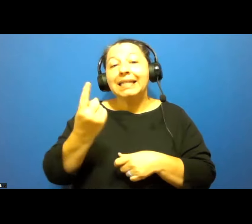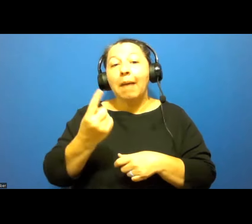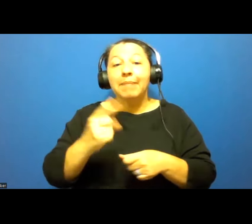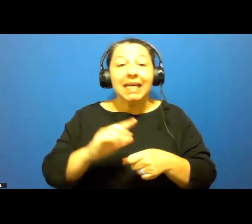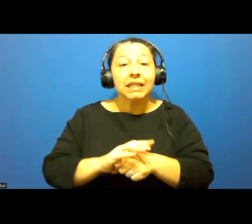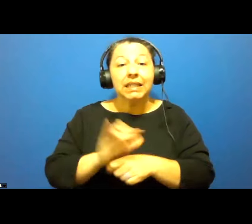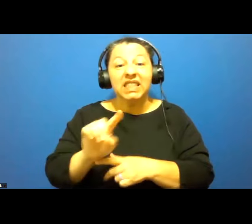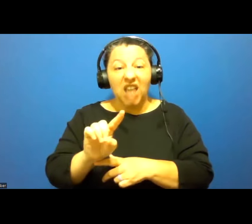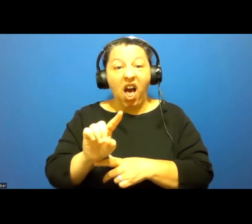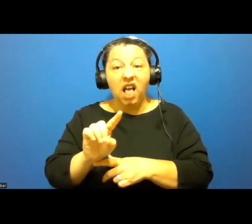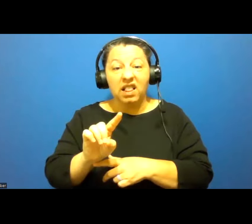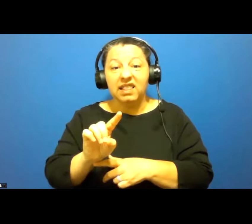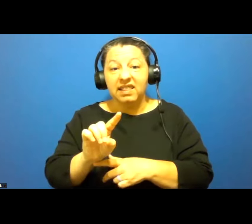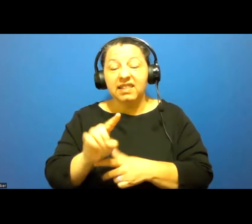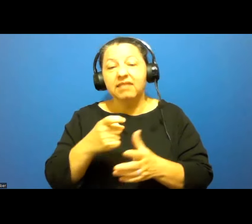But if you